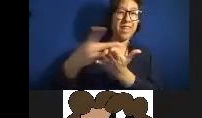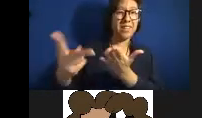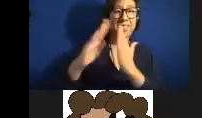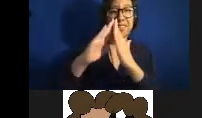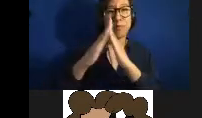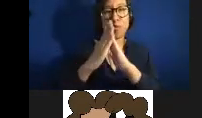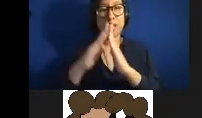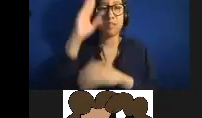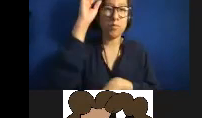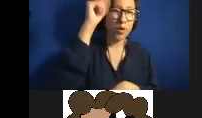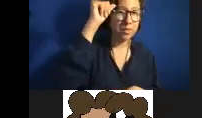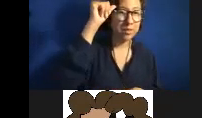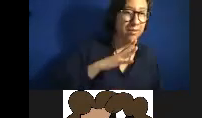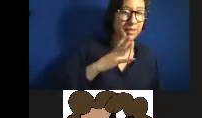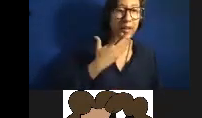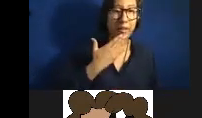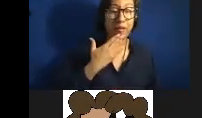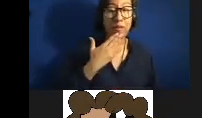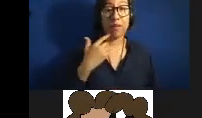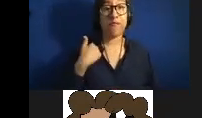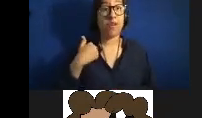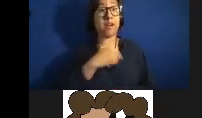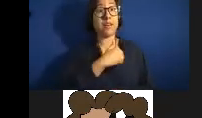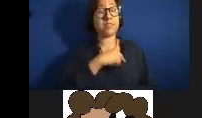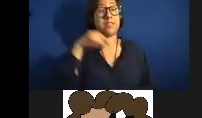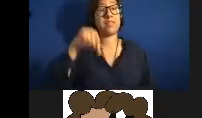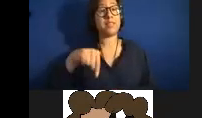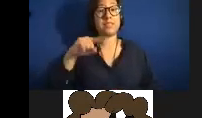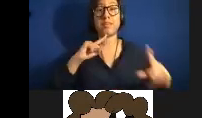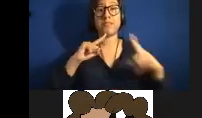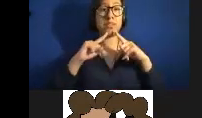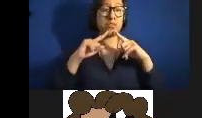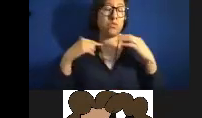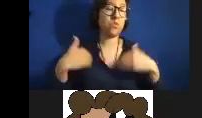And for us, this particular conversation